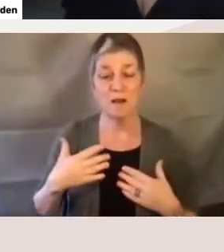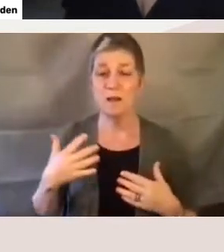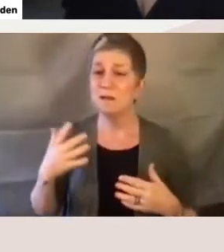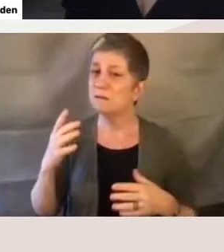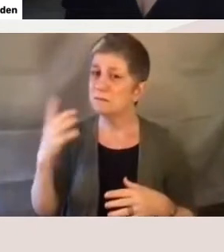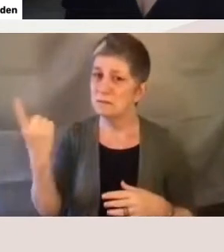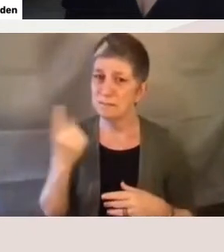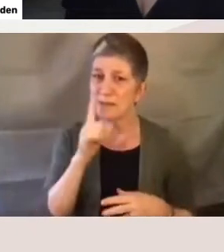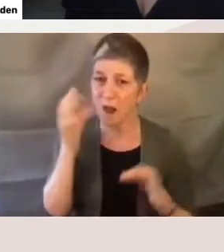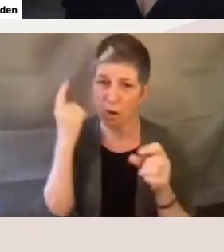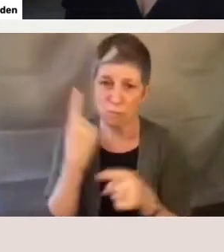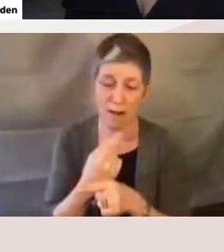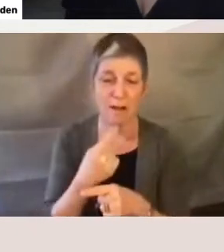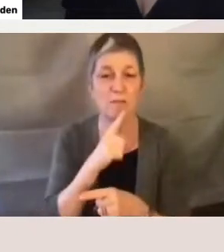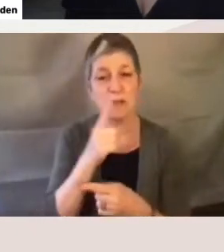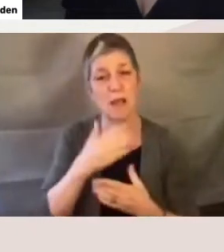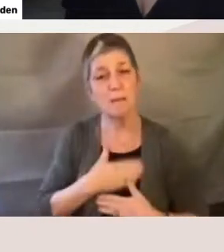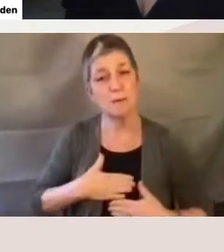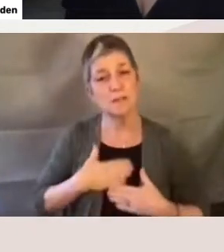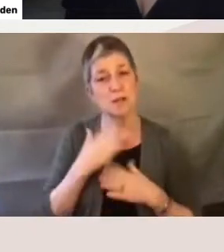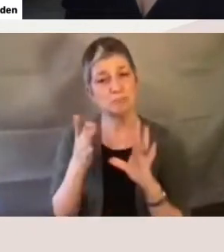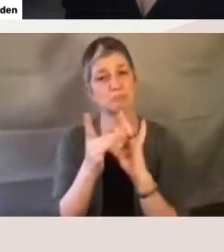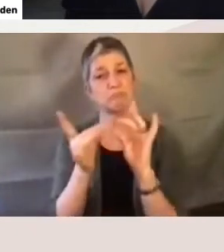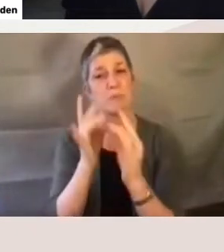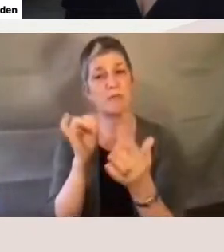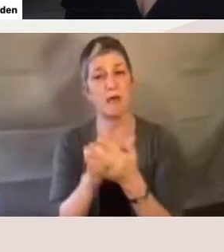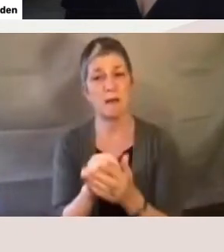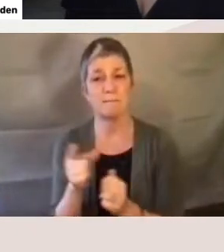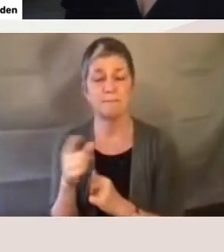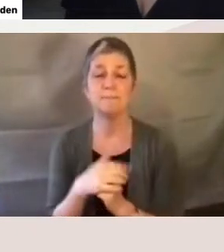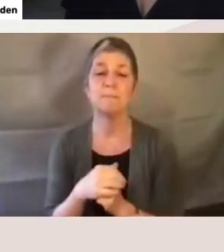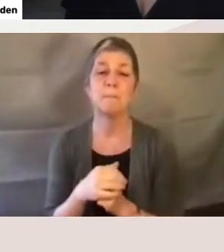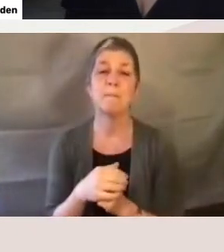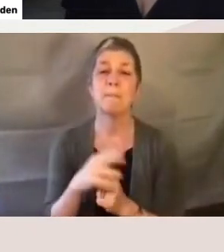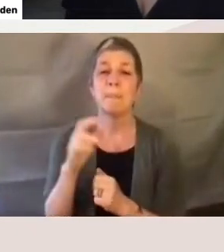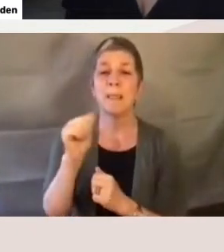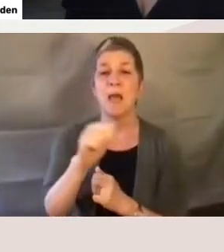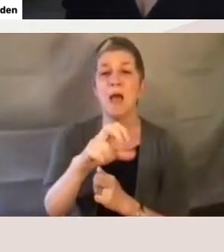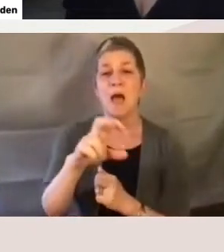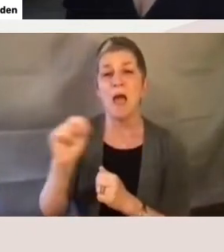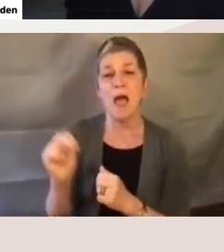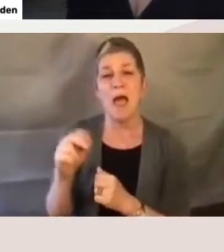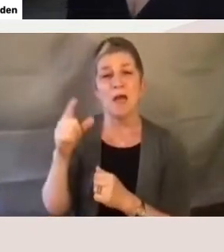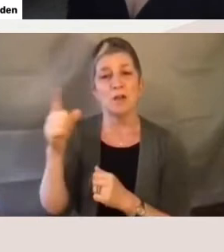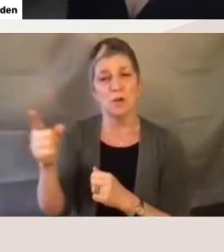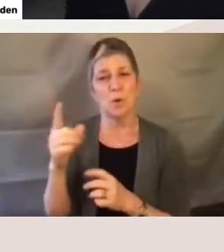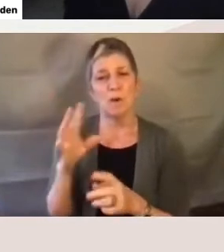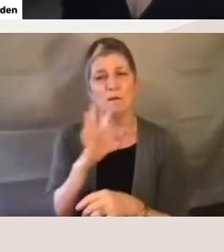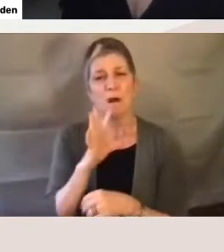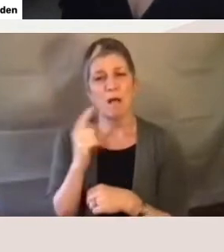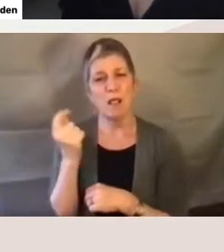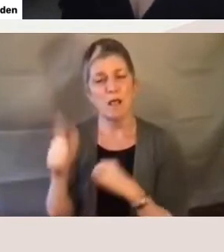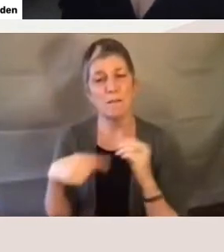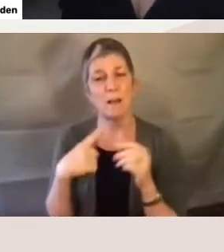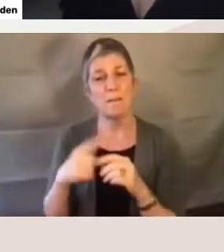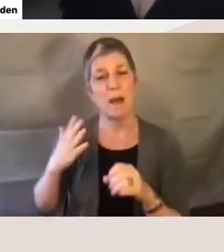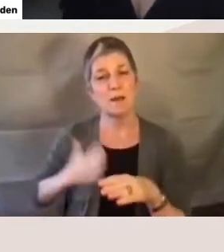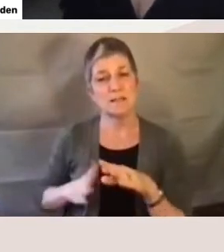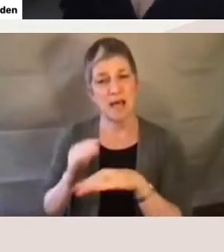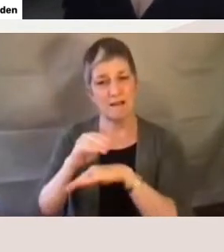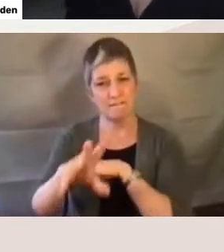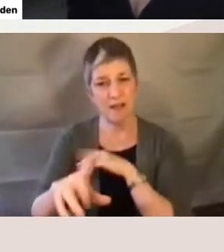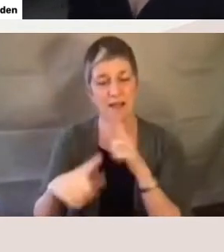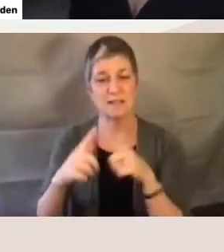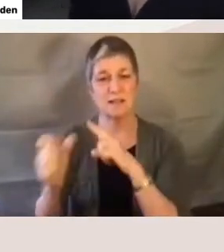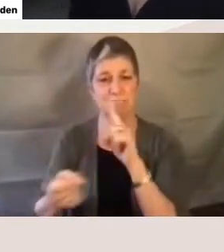really appreciate you saying that, Roxana. And you had started talking a little bit about side effects and